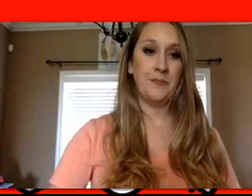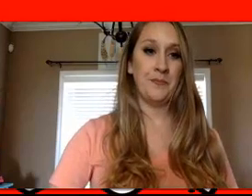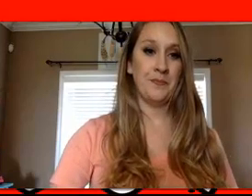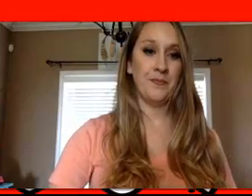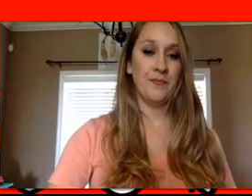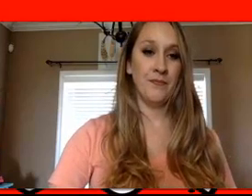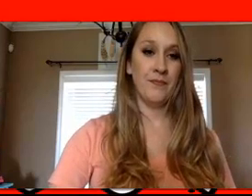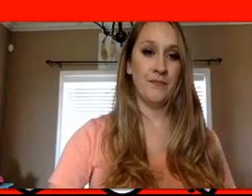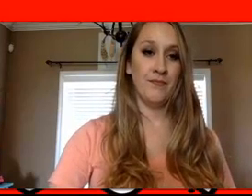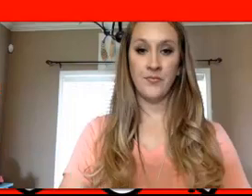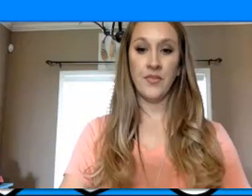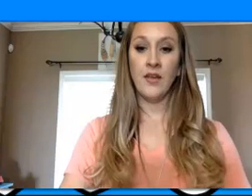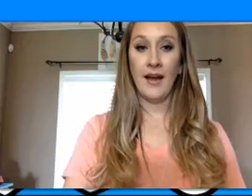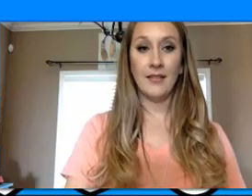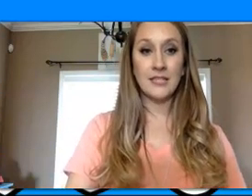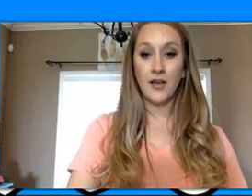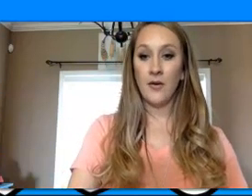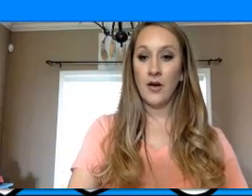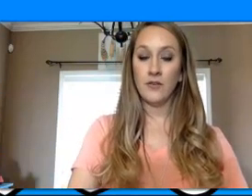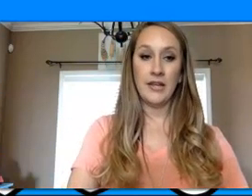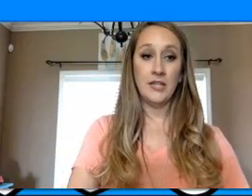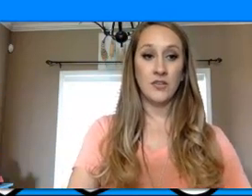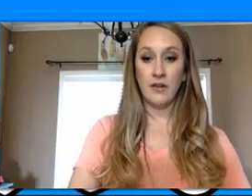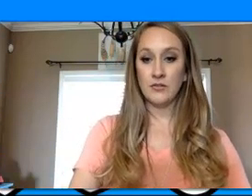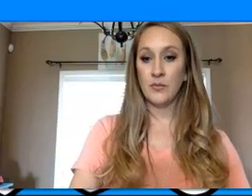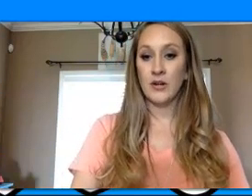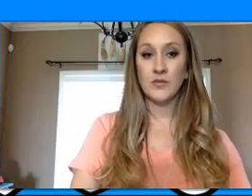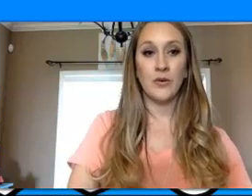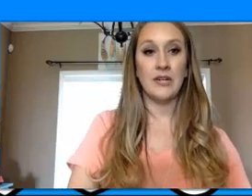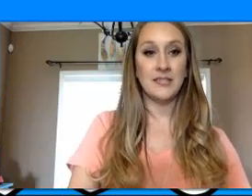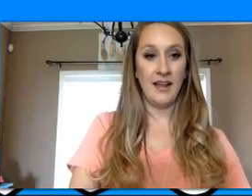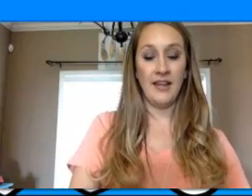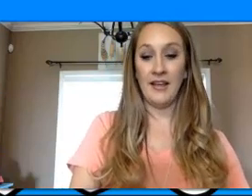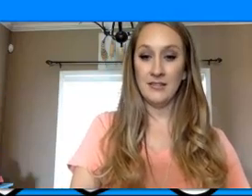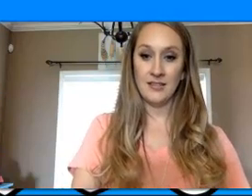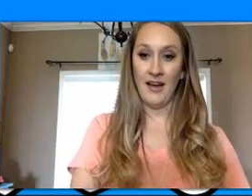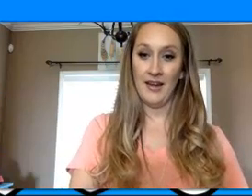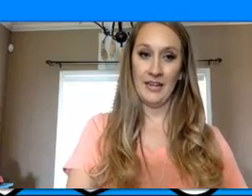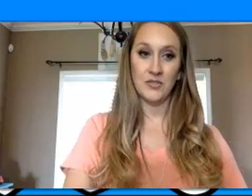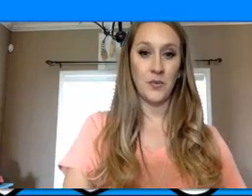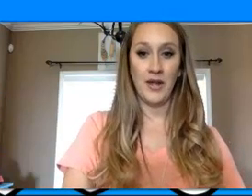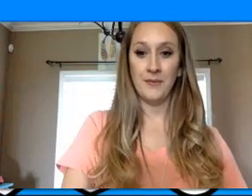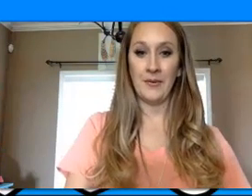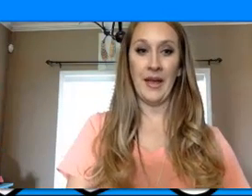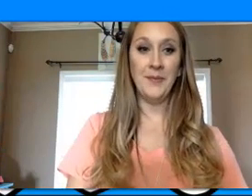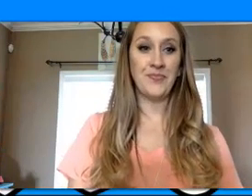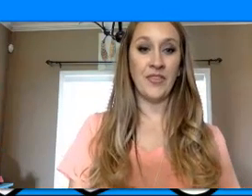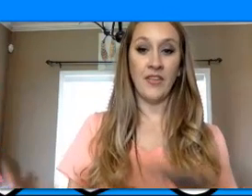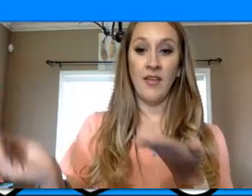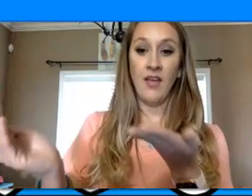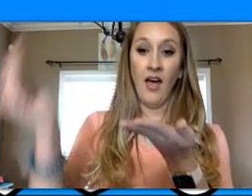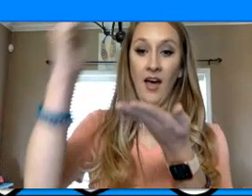use. All right, let's go over each of those words. We're going to say and sign each one.